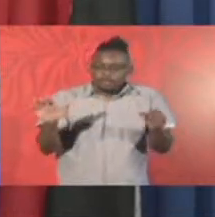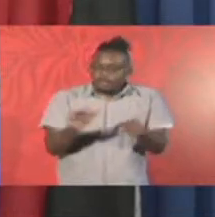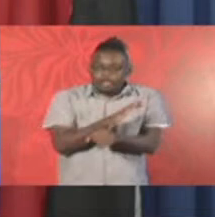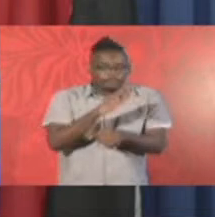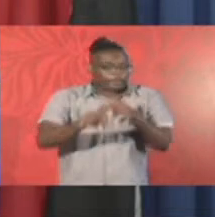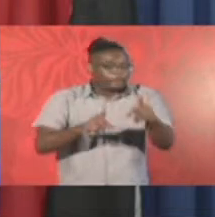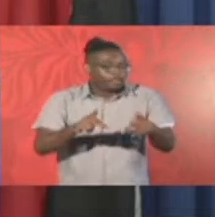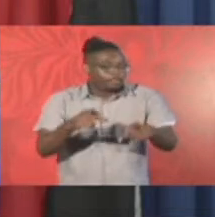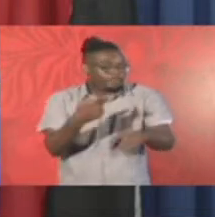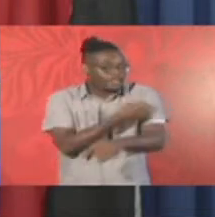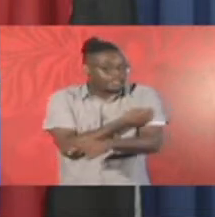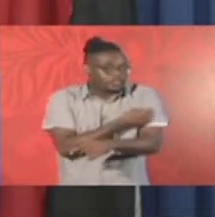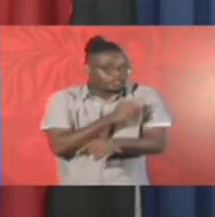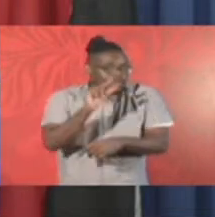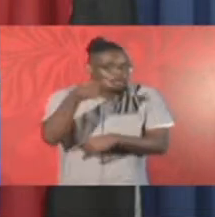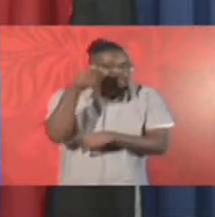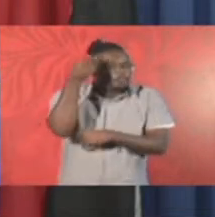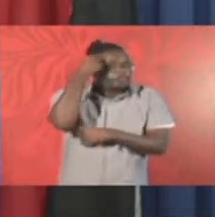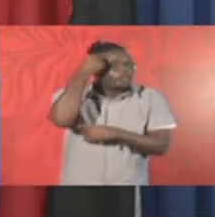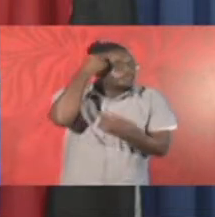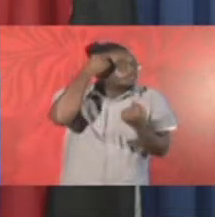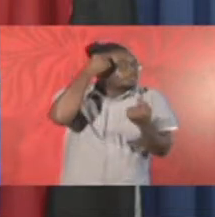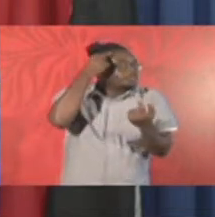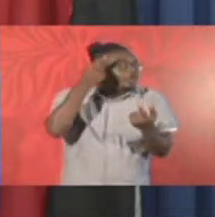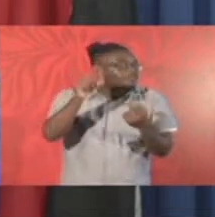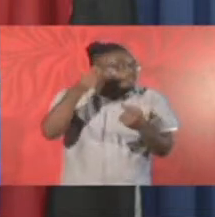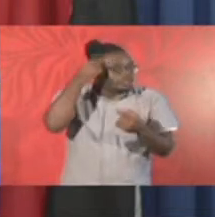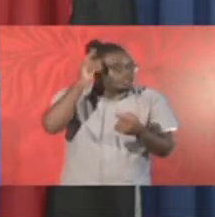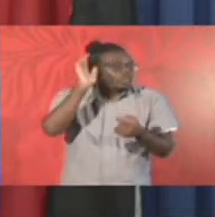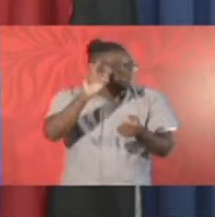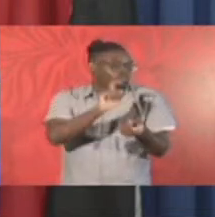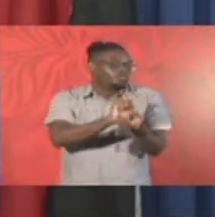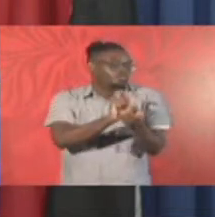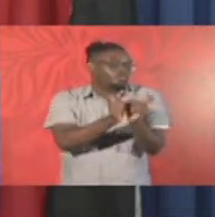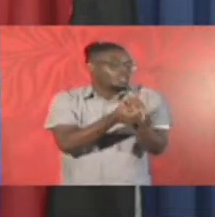intervene as we see needed.